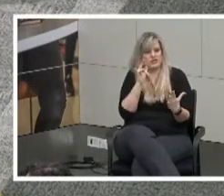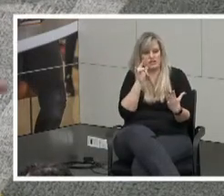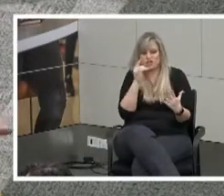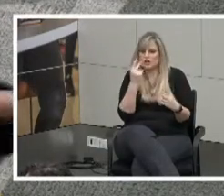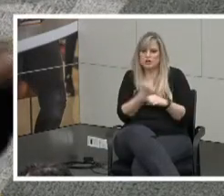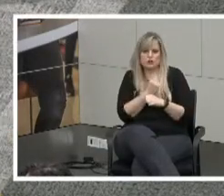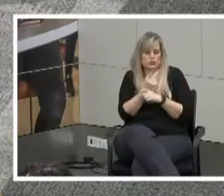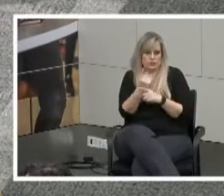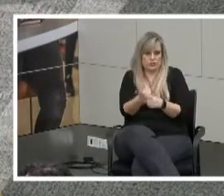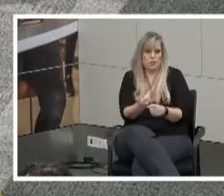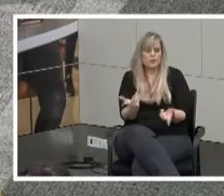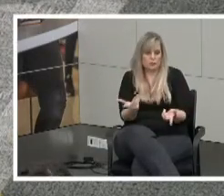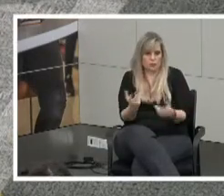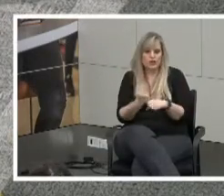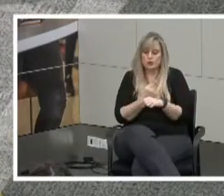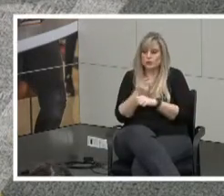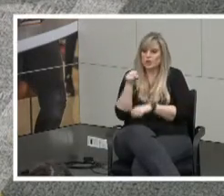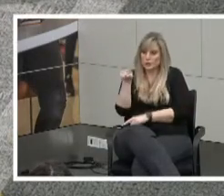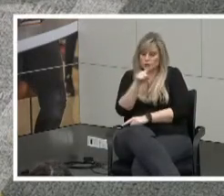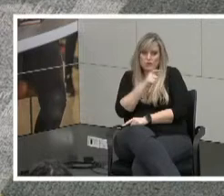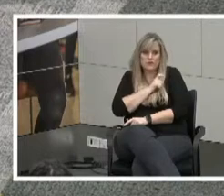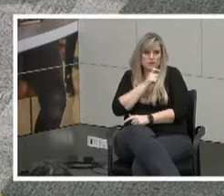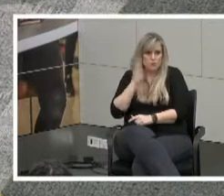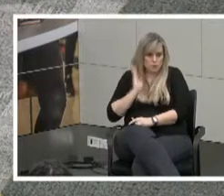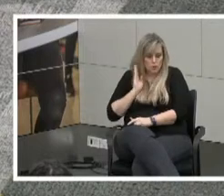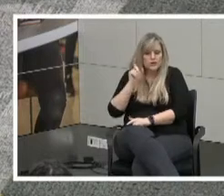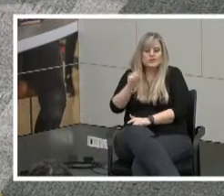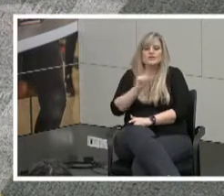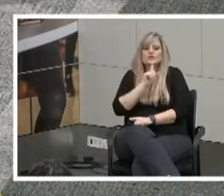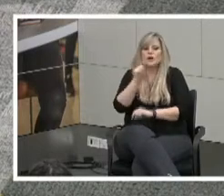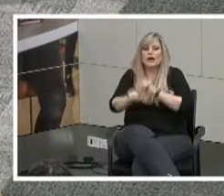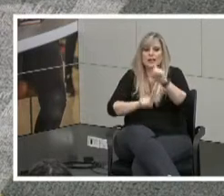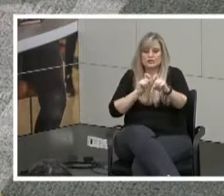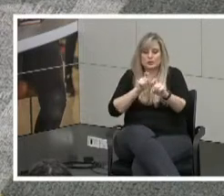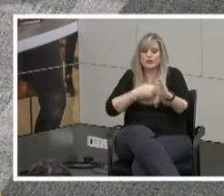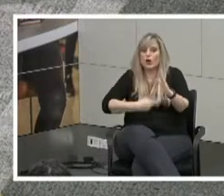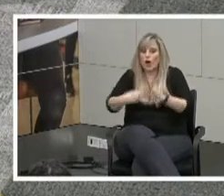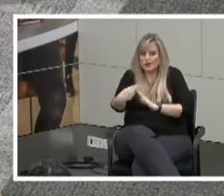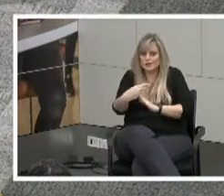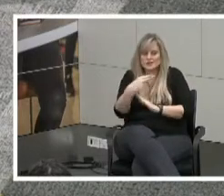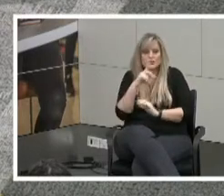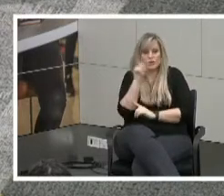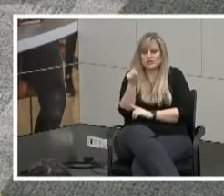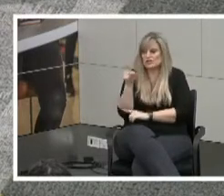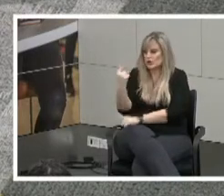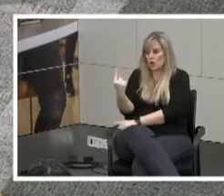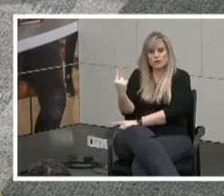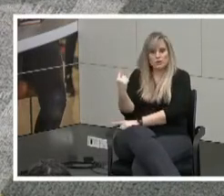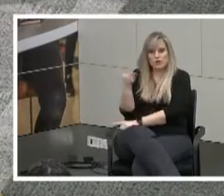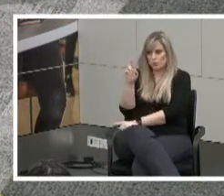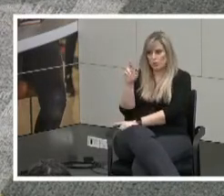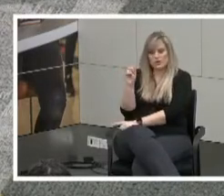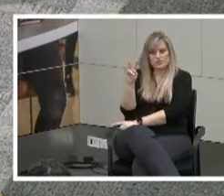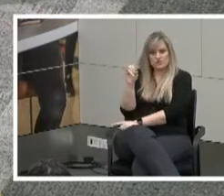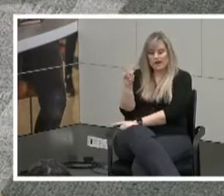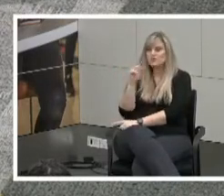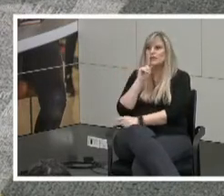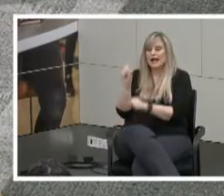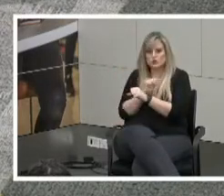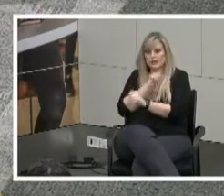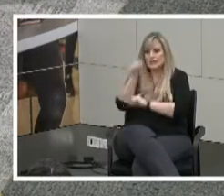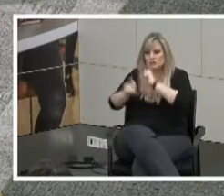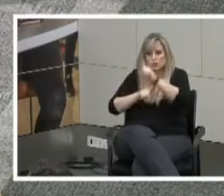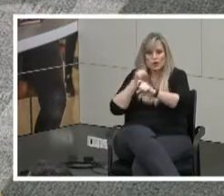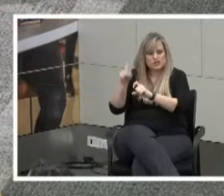and you Board of managers need to ask real questions Mr Ron is the only one that's starting to ask questions and